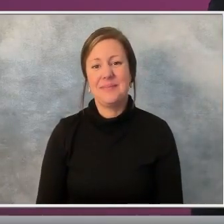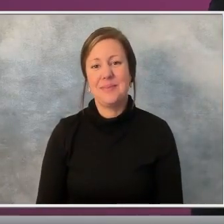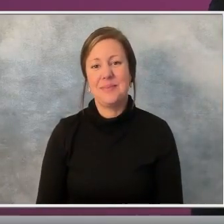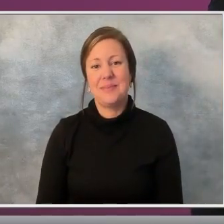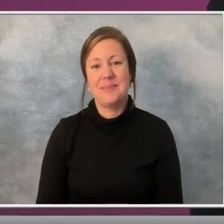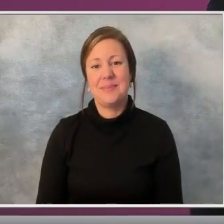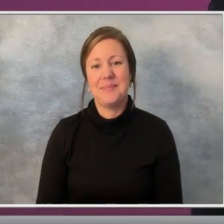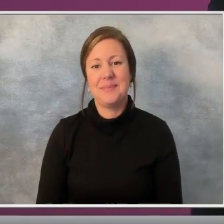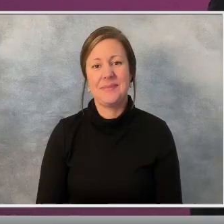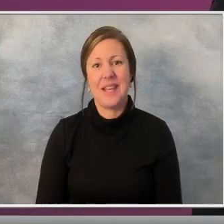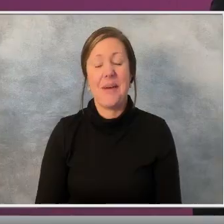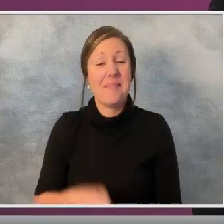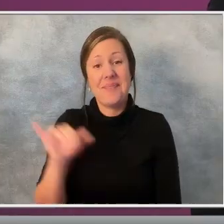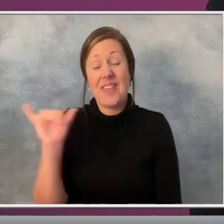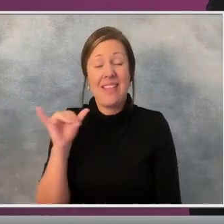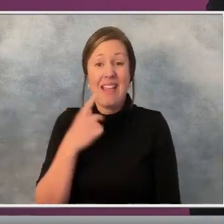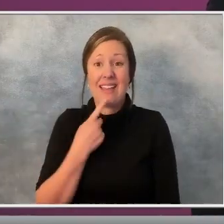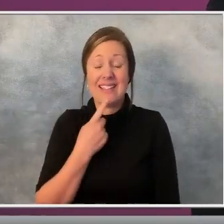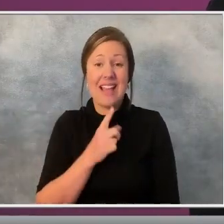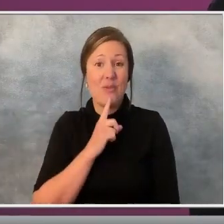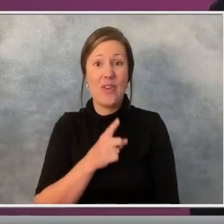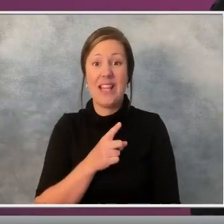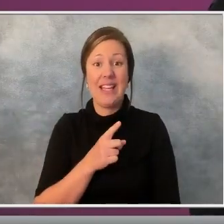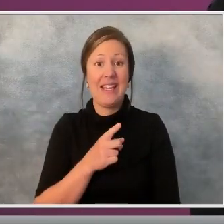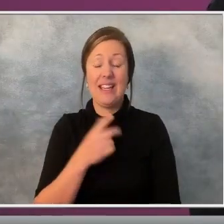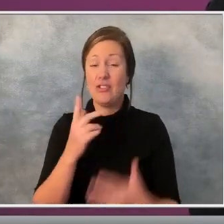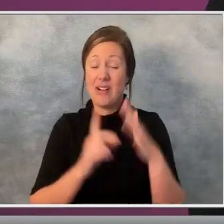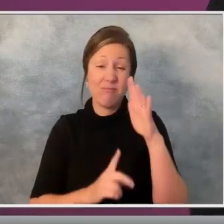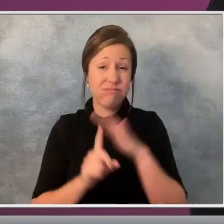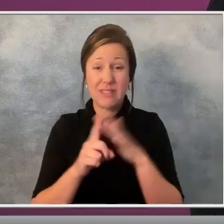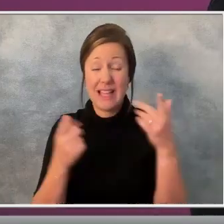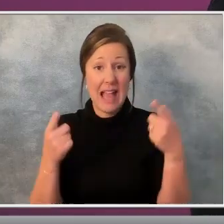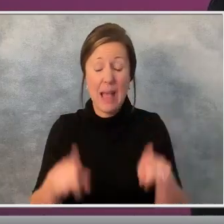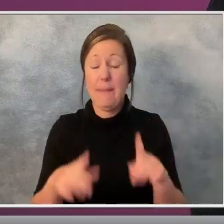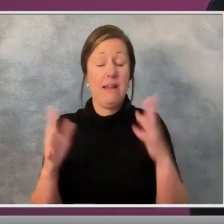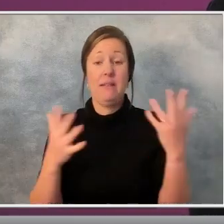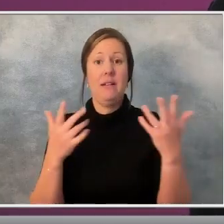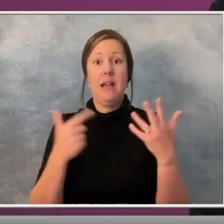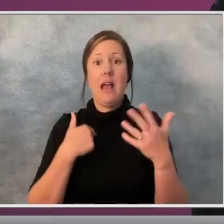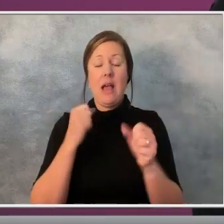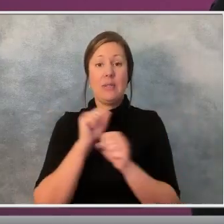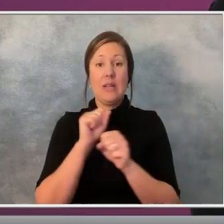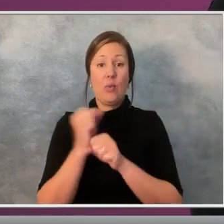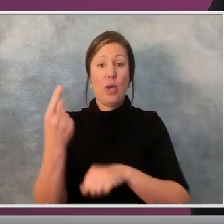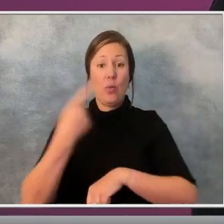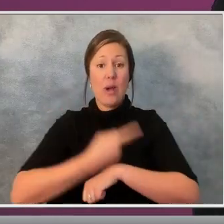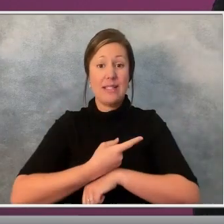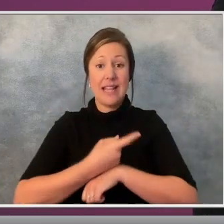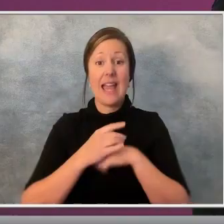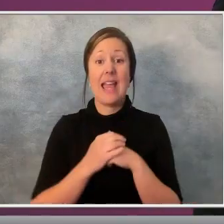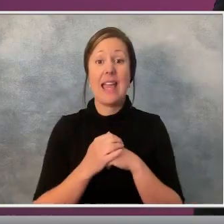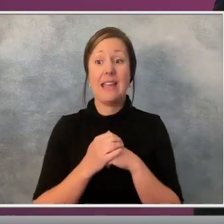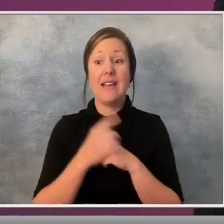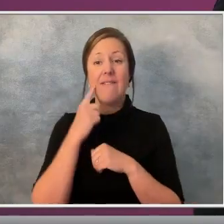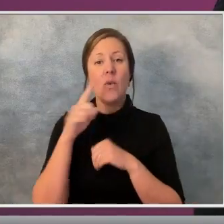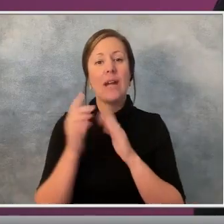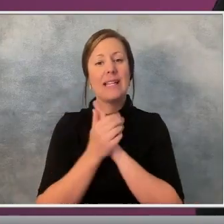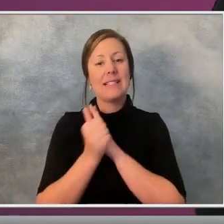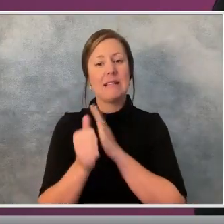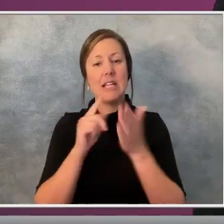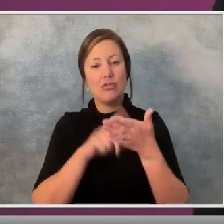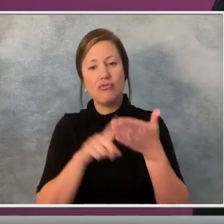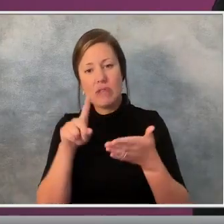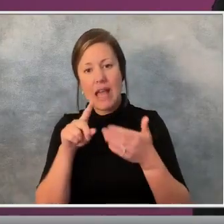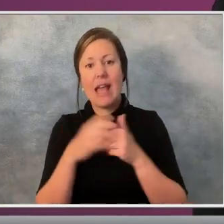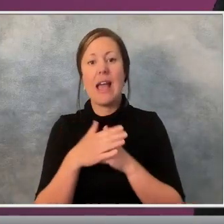I was just it just came out the blue. I mean, I was at work one day, you know, for a skills check off, and my skills